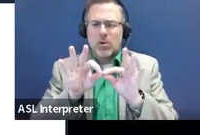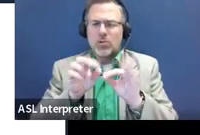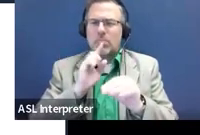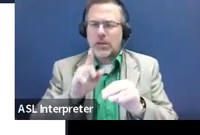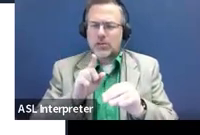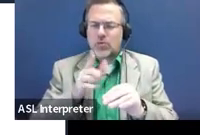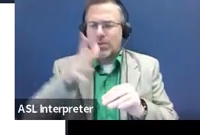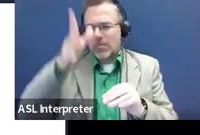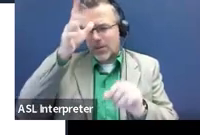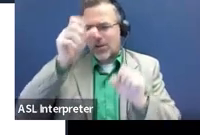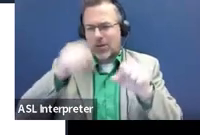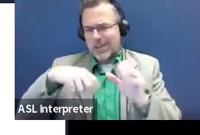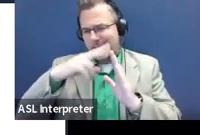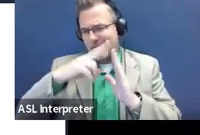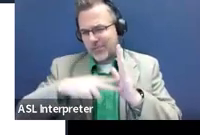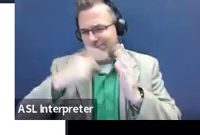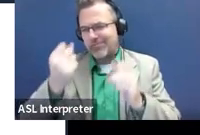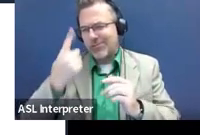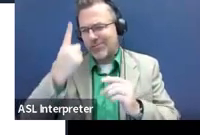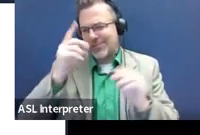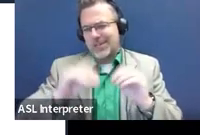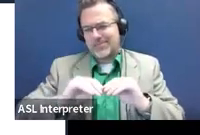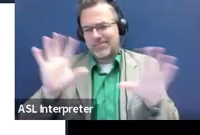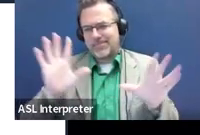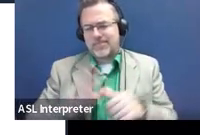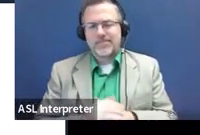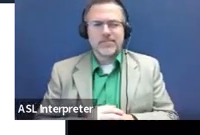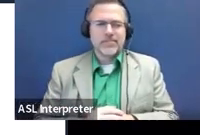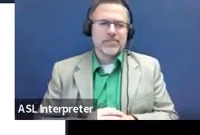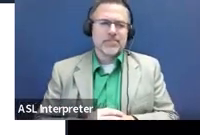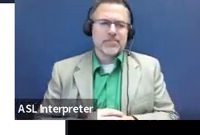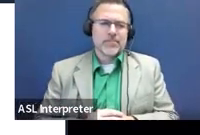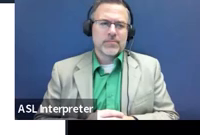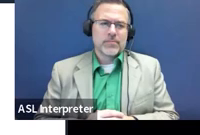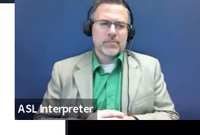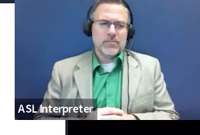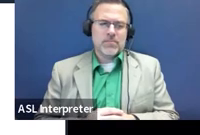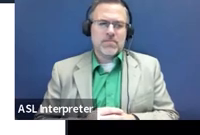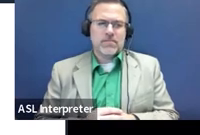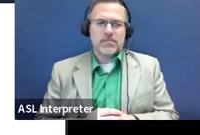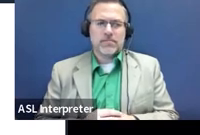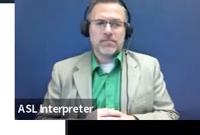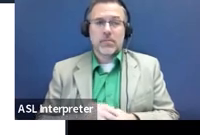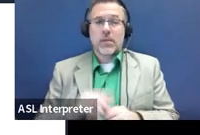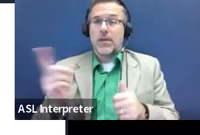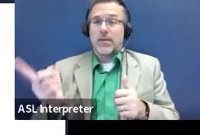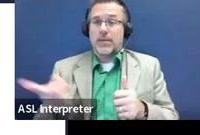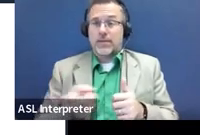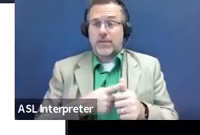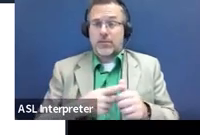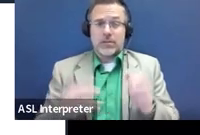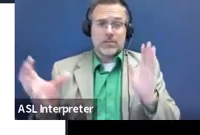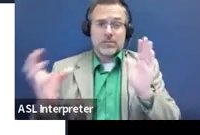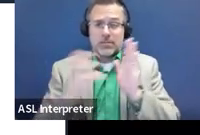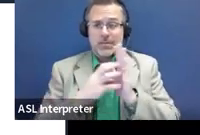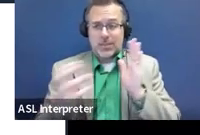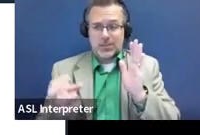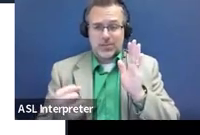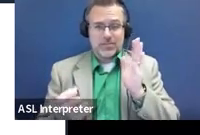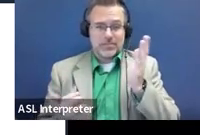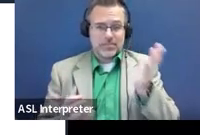So here is that first section of the written notice. And this is just, like I said,